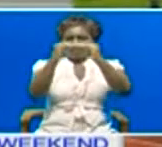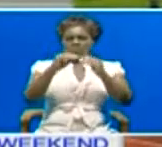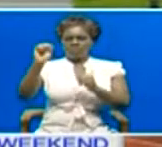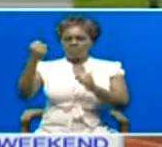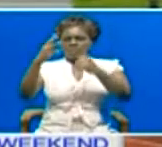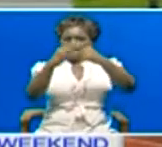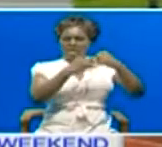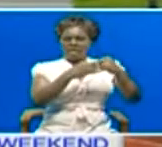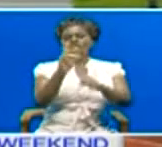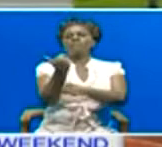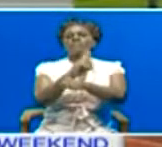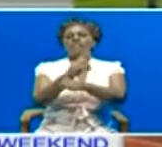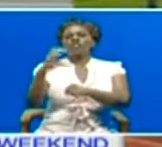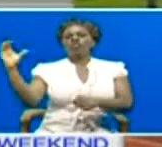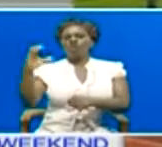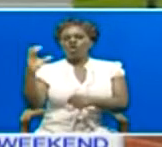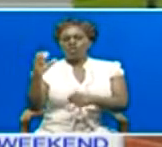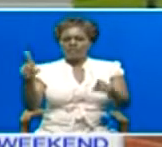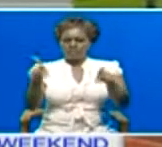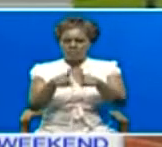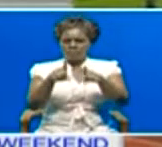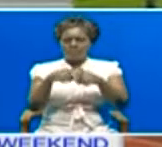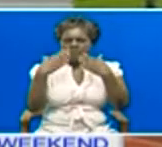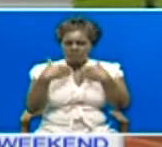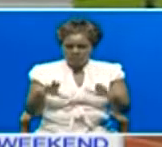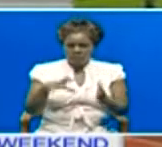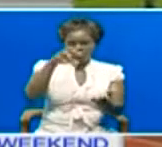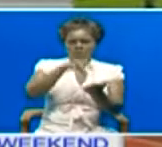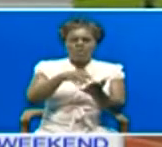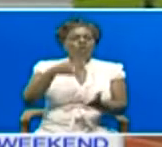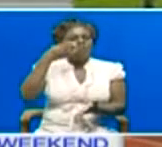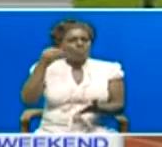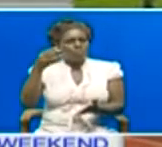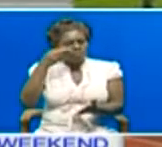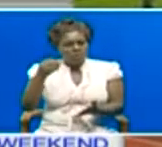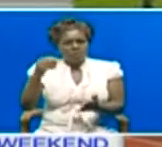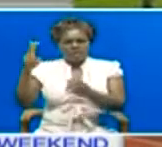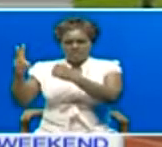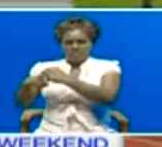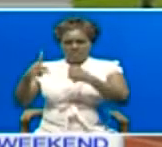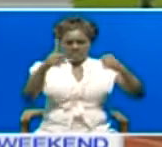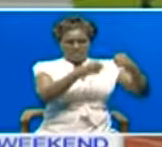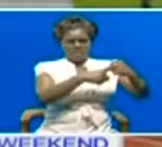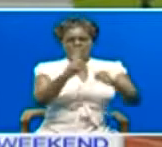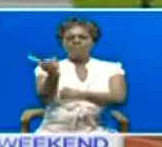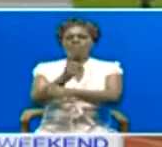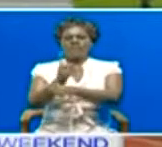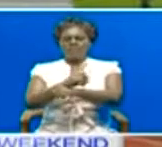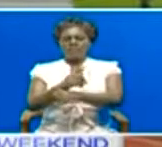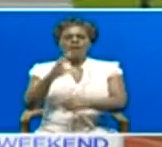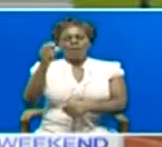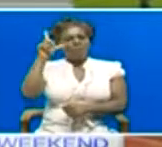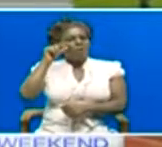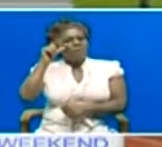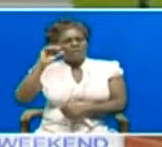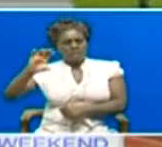58th minute, and Collins Shivachi wrapped up the proceedings for the Batoto Bamungu side in the 76th minute. Away in Mombasa